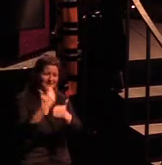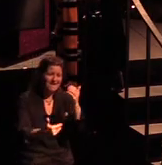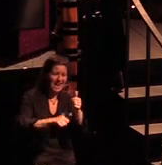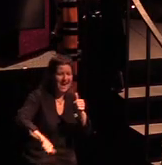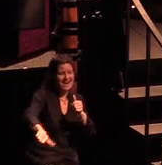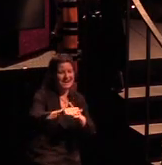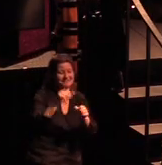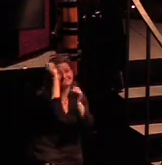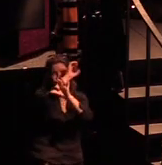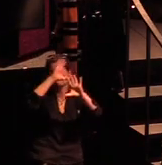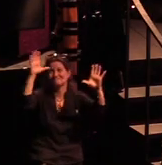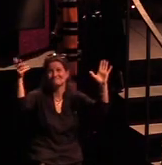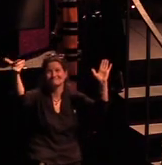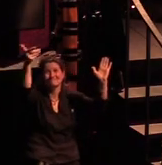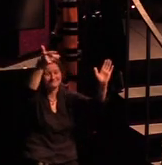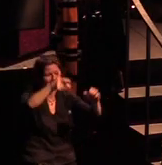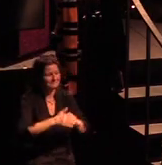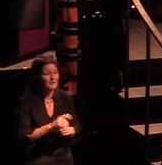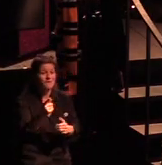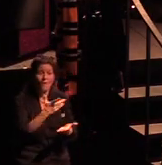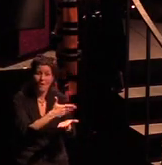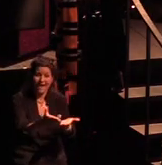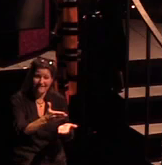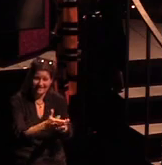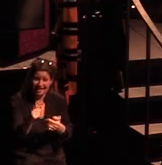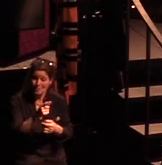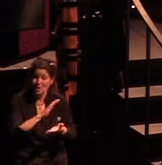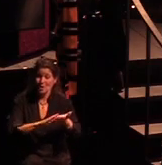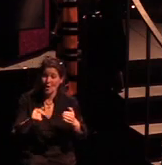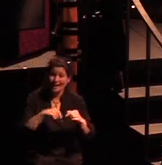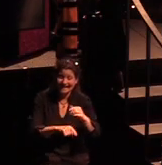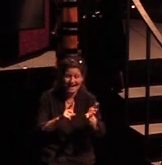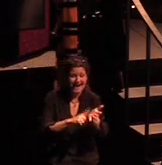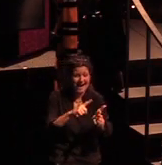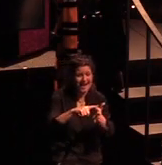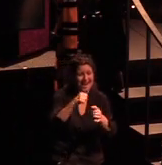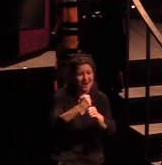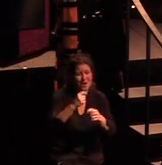biscuit for clarity we're not in Legoland sausage